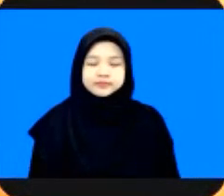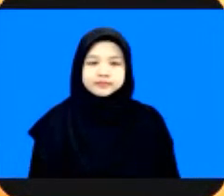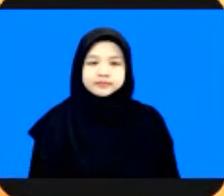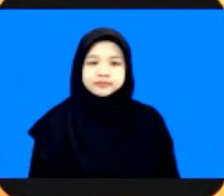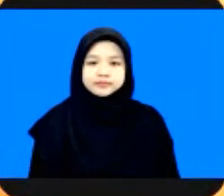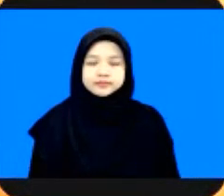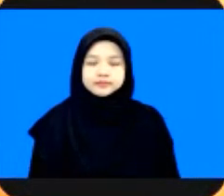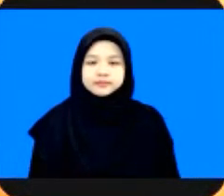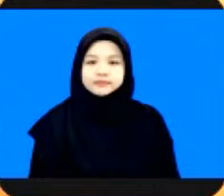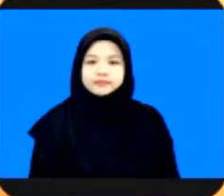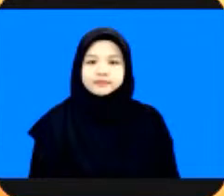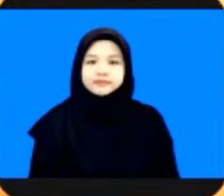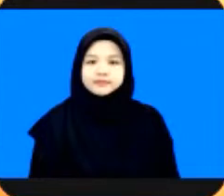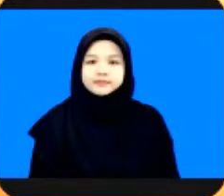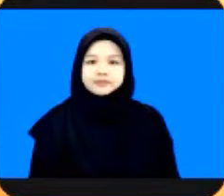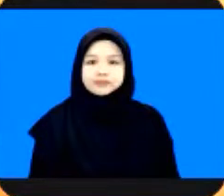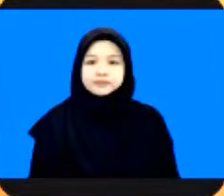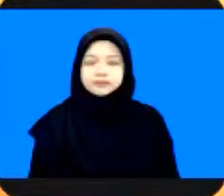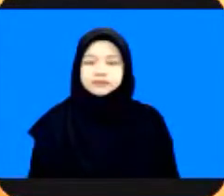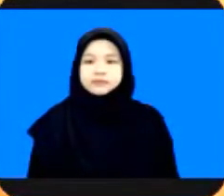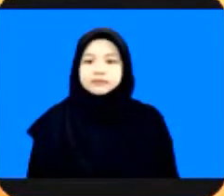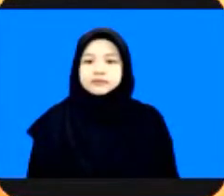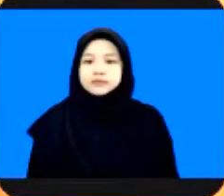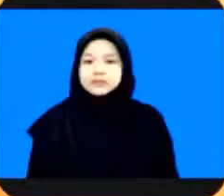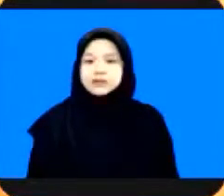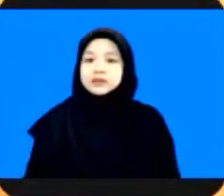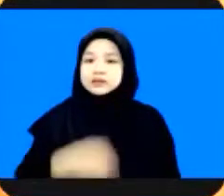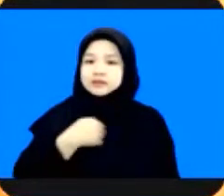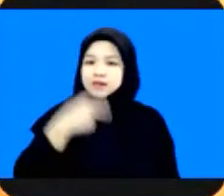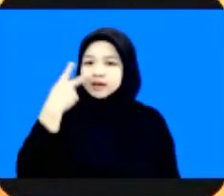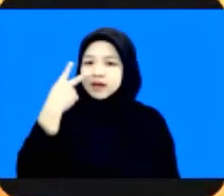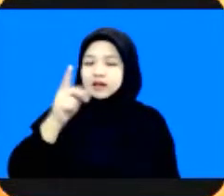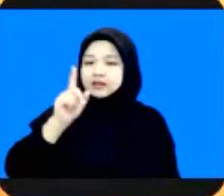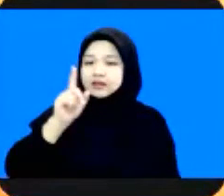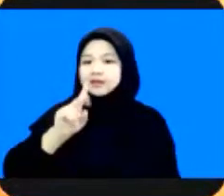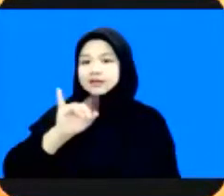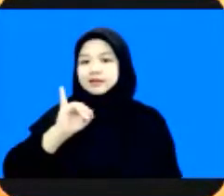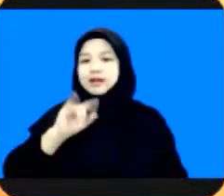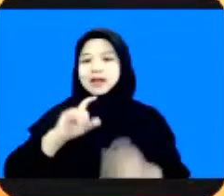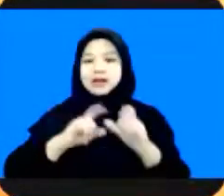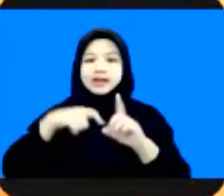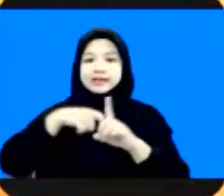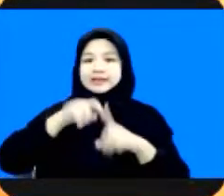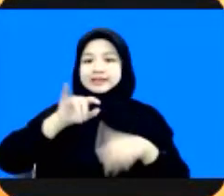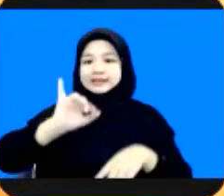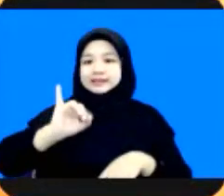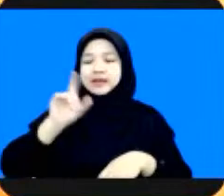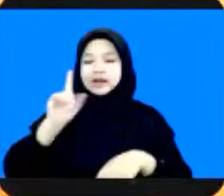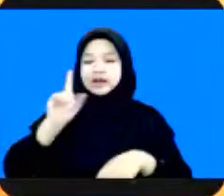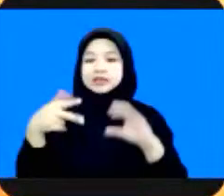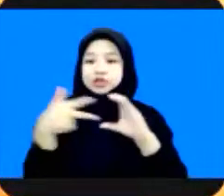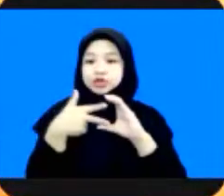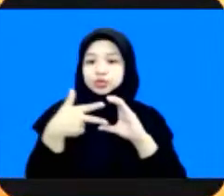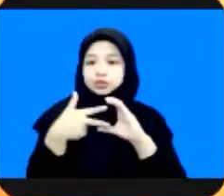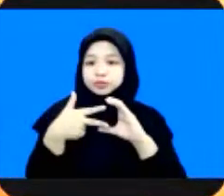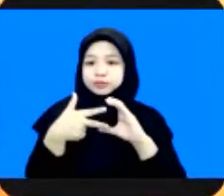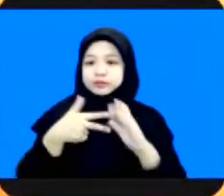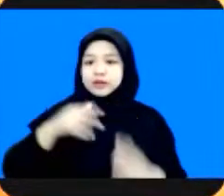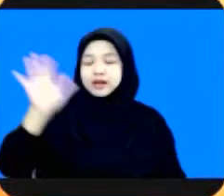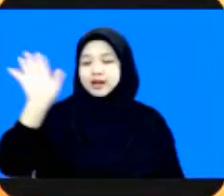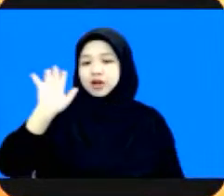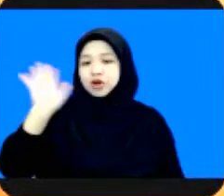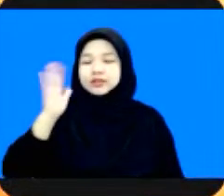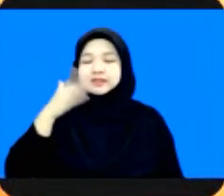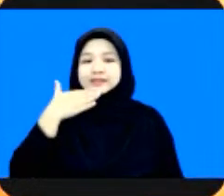would like to see Rizky. Yeah, so we can see Rizky on the screen. bigger screen. Yeah, thank you. Hello, good morning, everyone. I hope Morning. you can